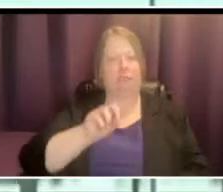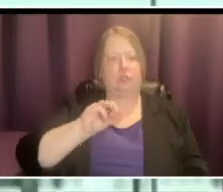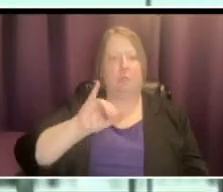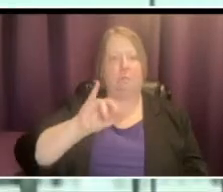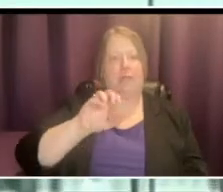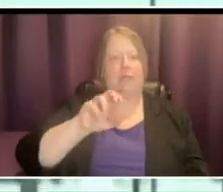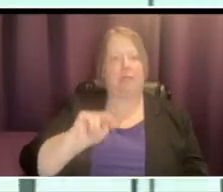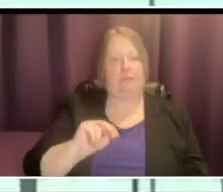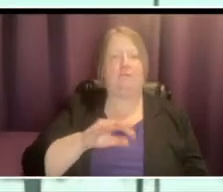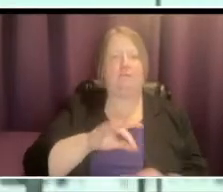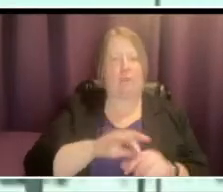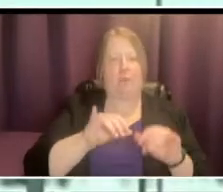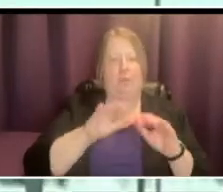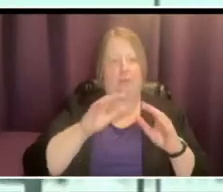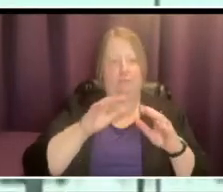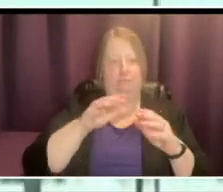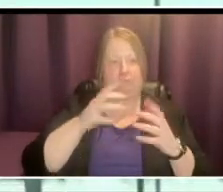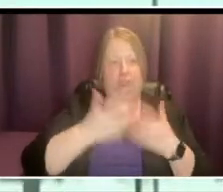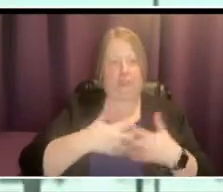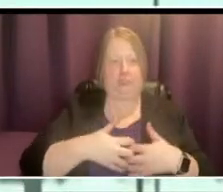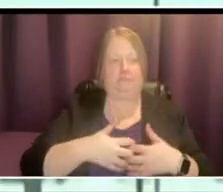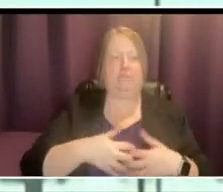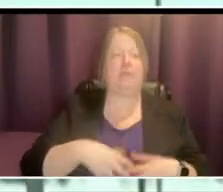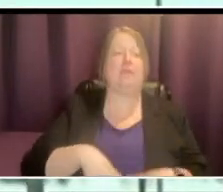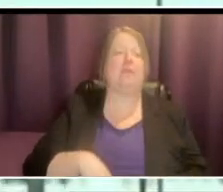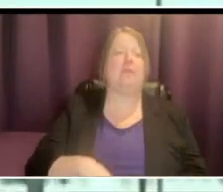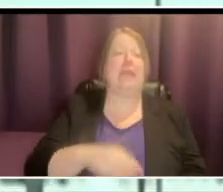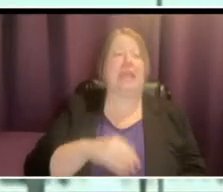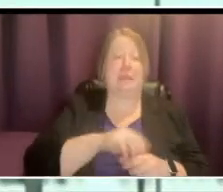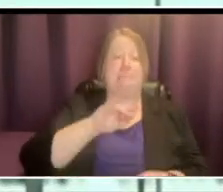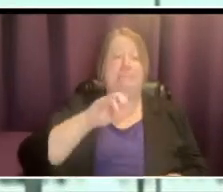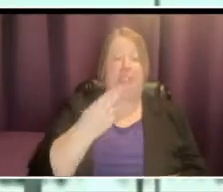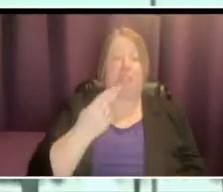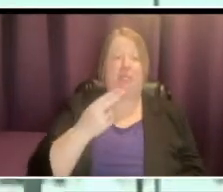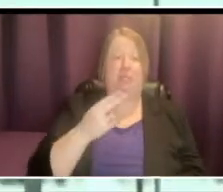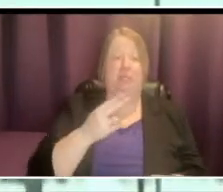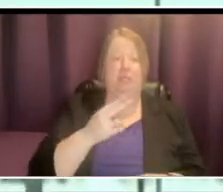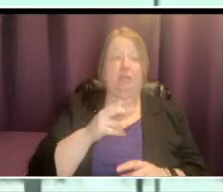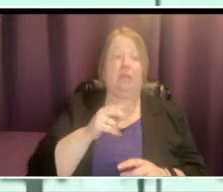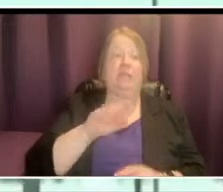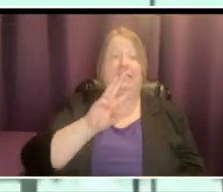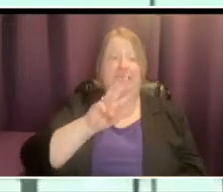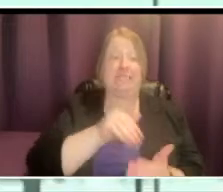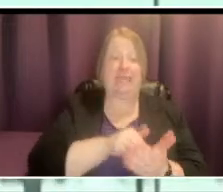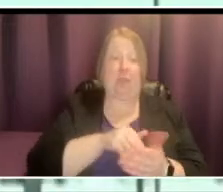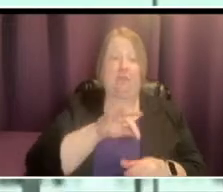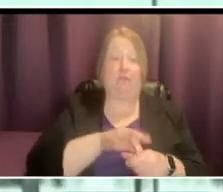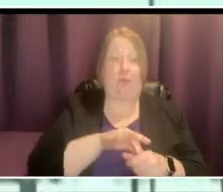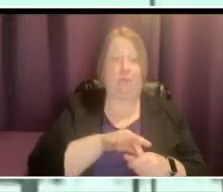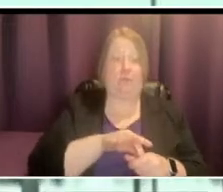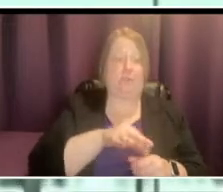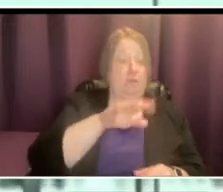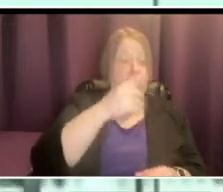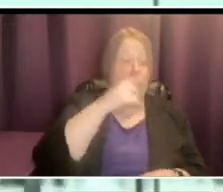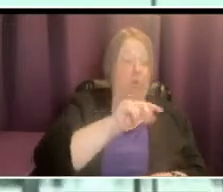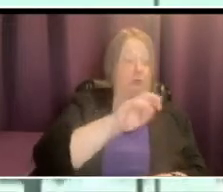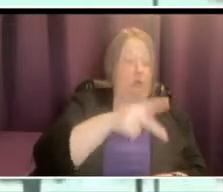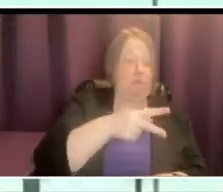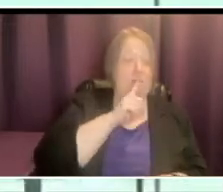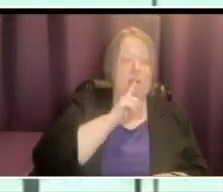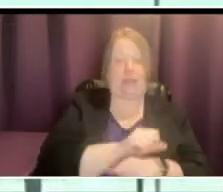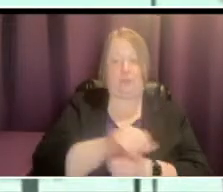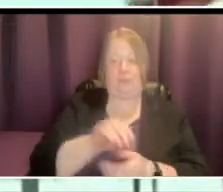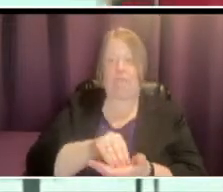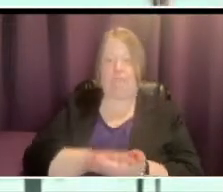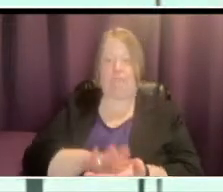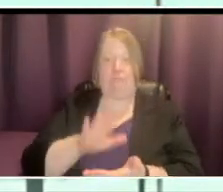alone, 6,000 votes were switched from Trump to Biden, and the same systems are used in the